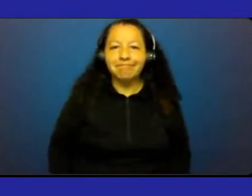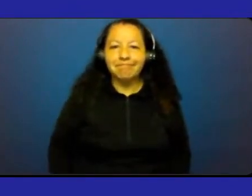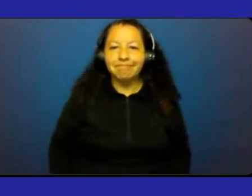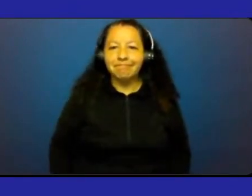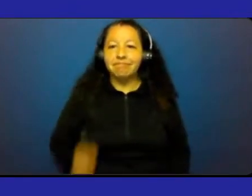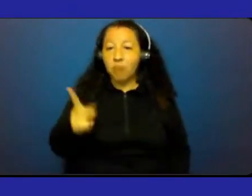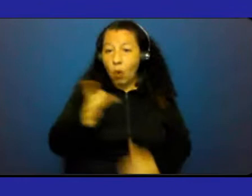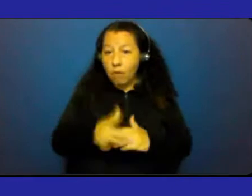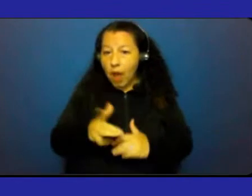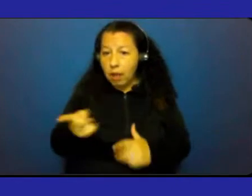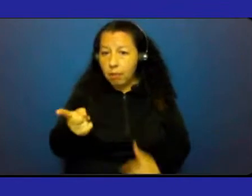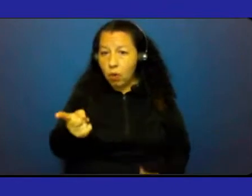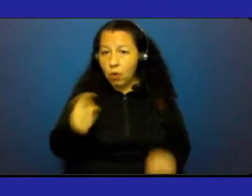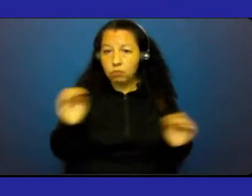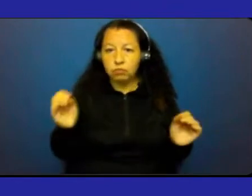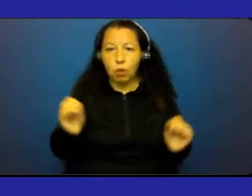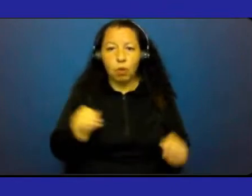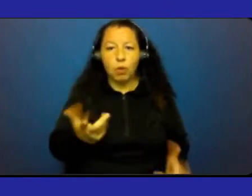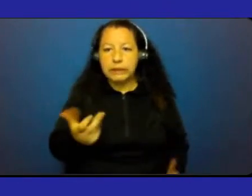No.